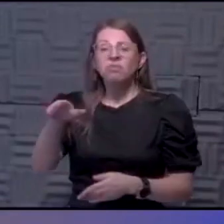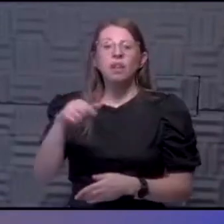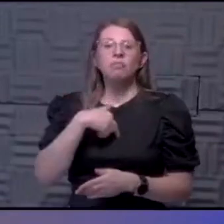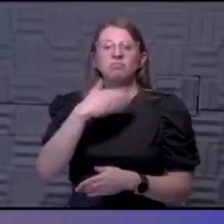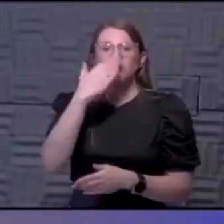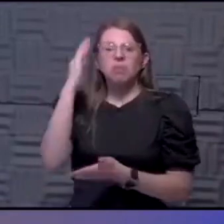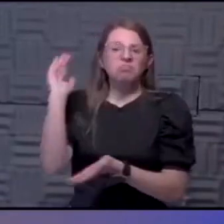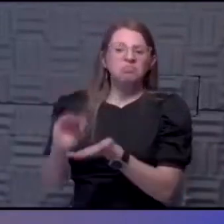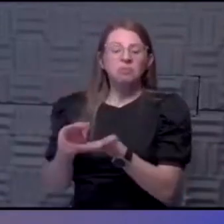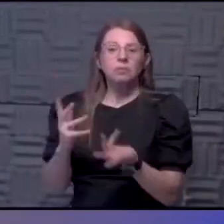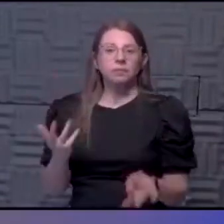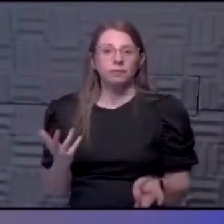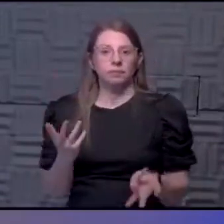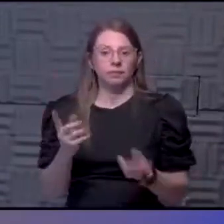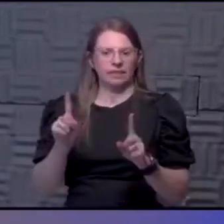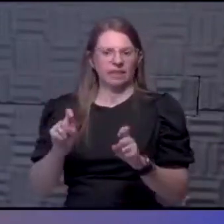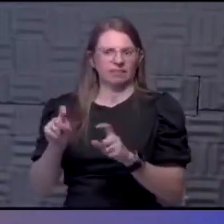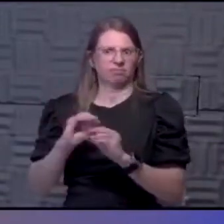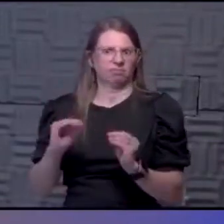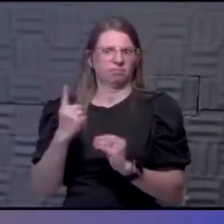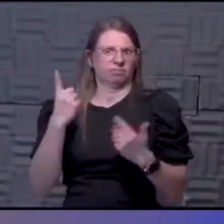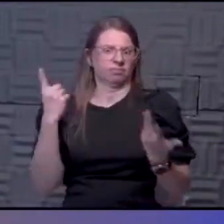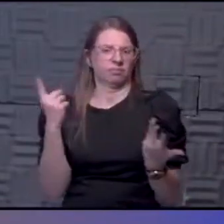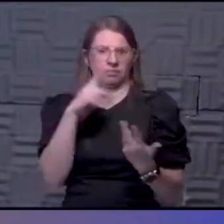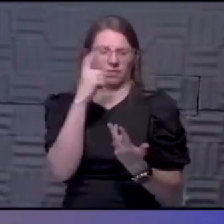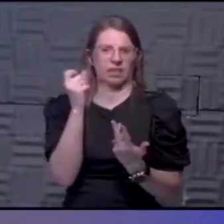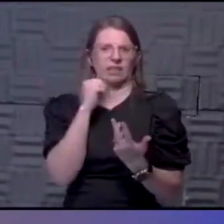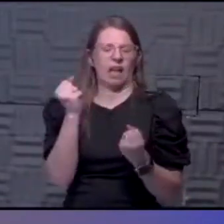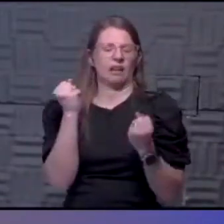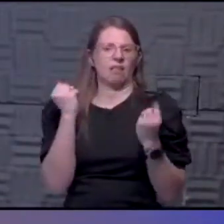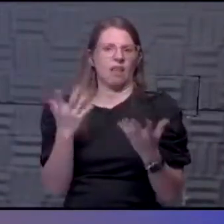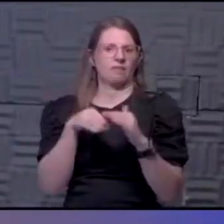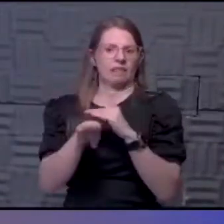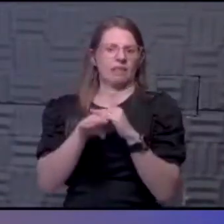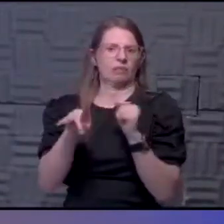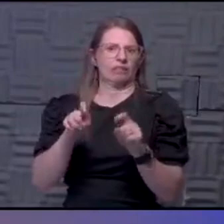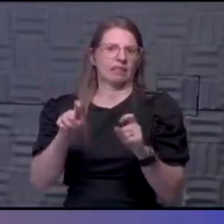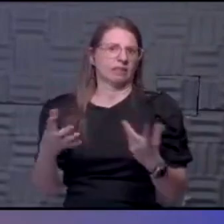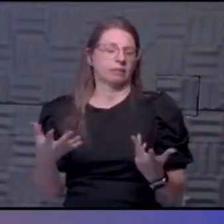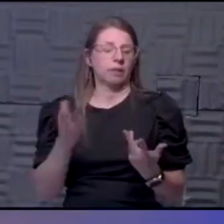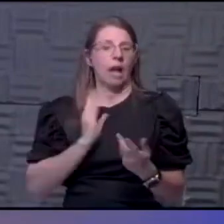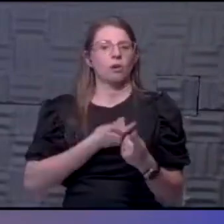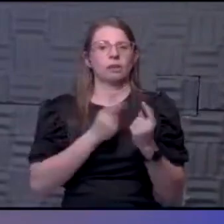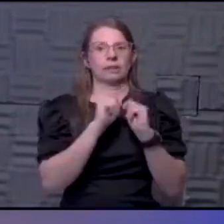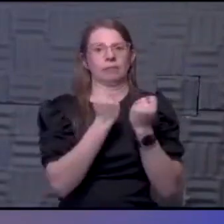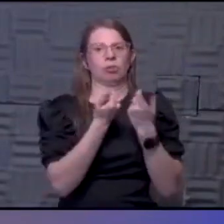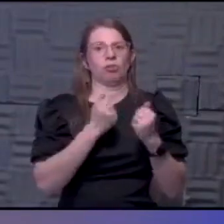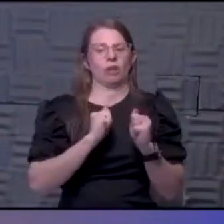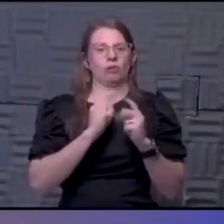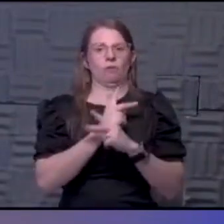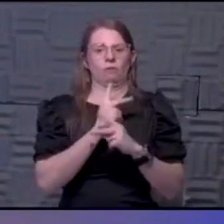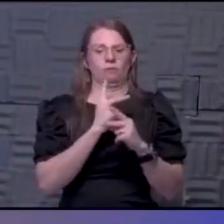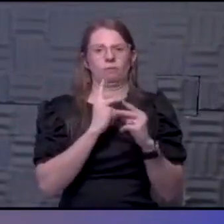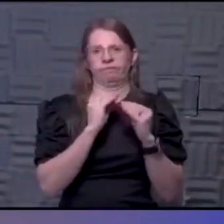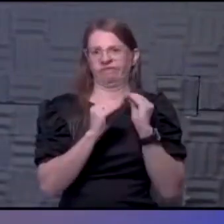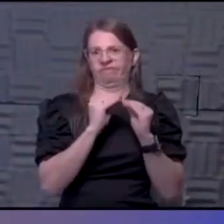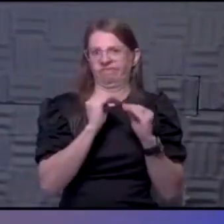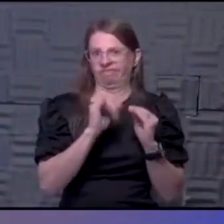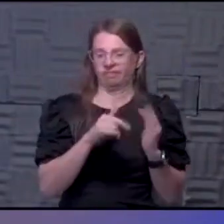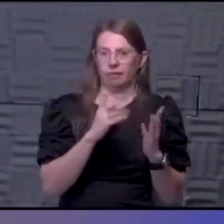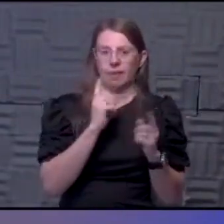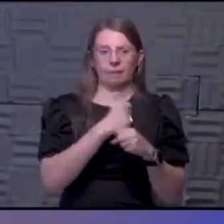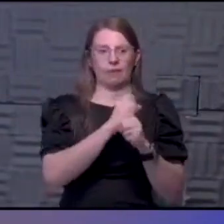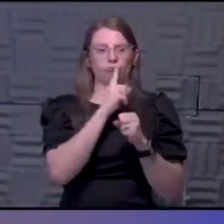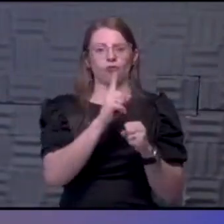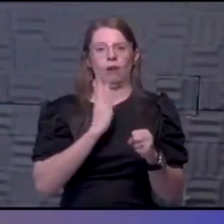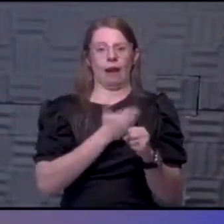is down, nobody's really testing that because there's not a lot of accessible tests. And so our team is trying to fix that and making sure that our test